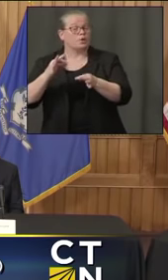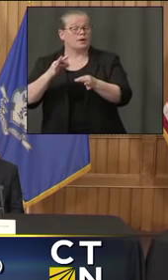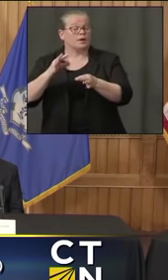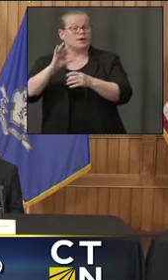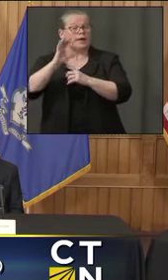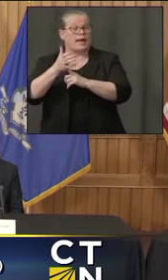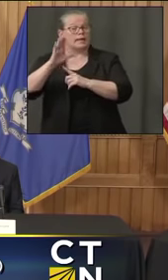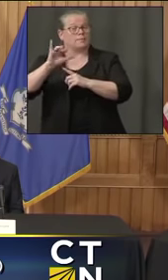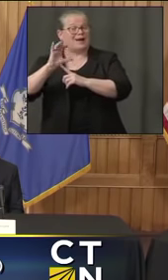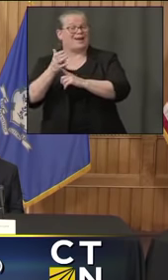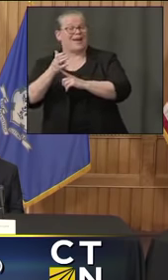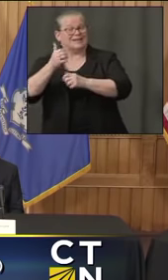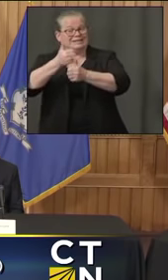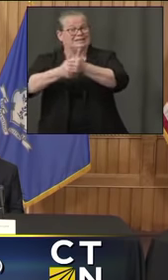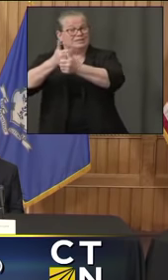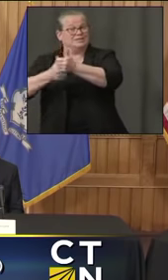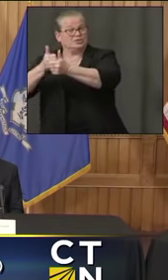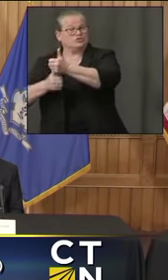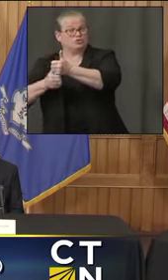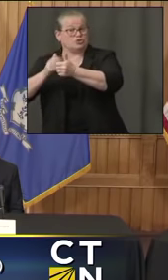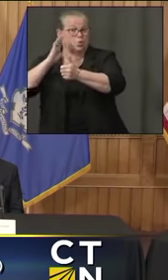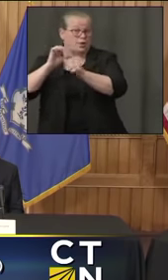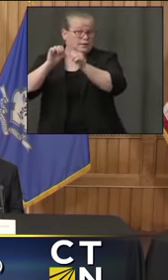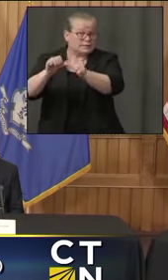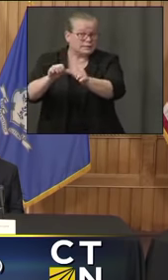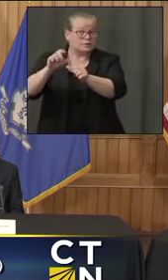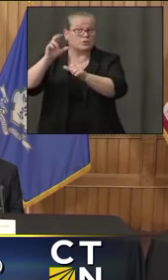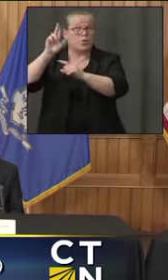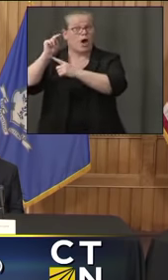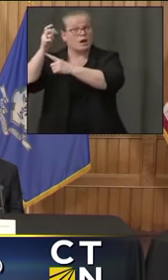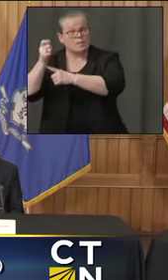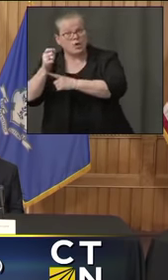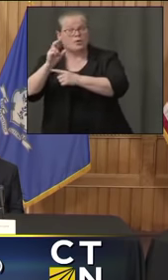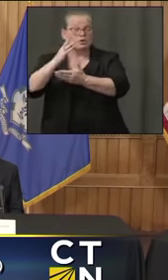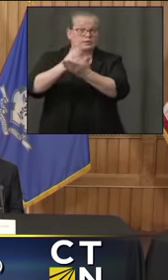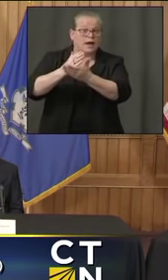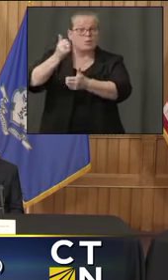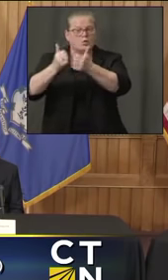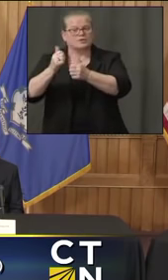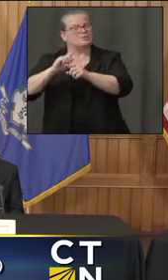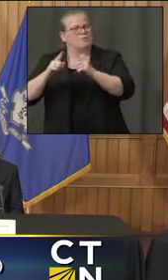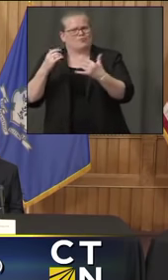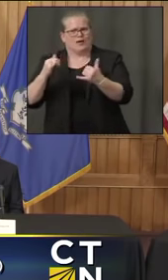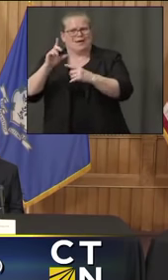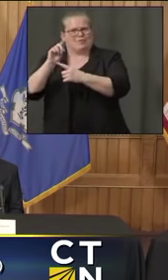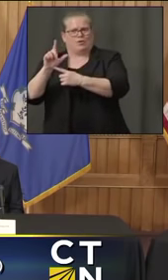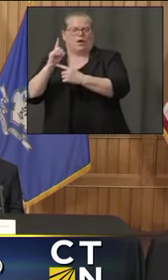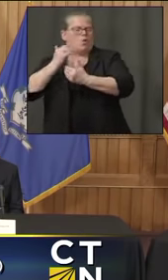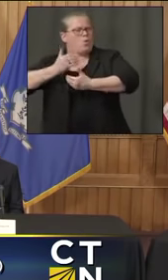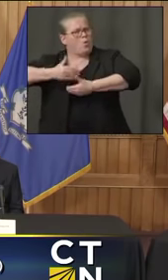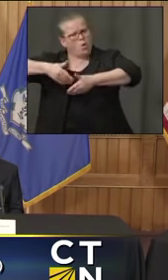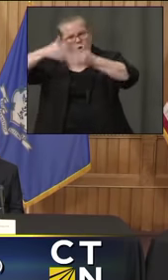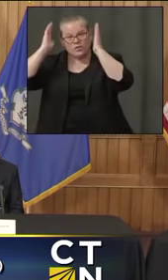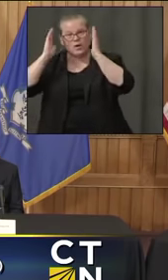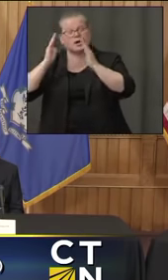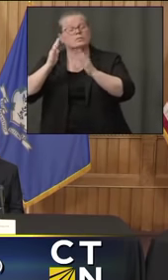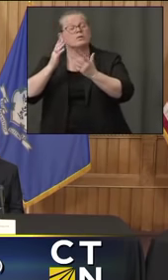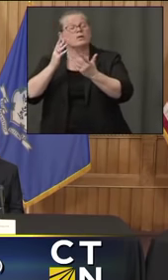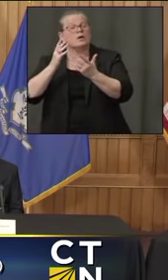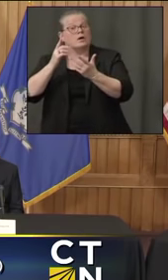is already dealing with such a heavy load, I know that you're working with the DOL, Governor, to come up with a broader policy to address